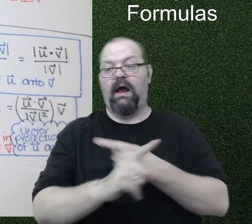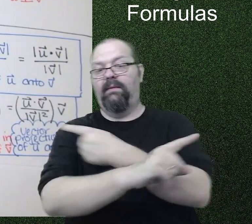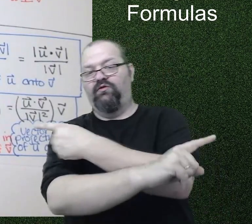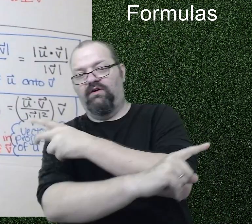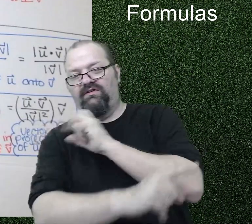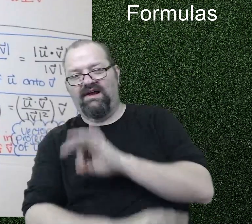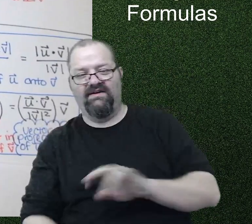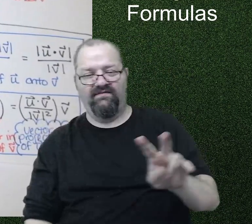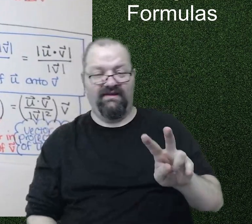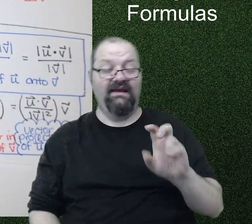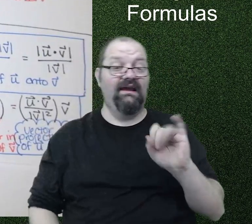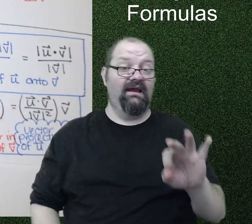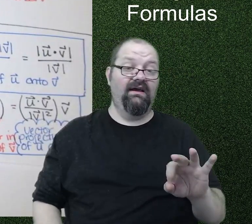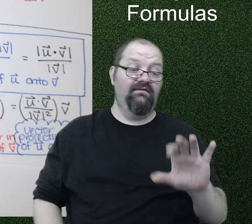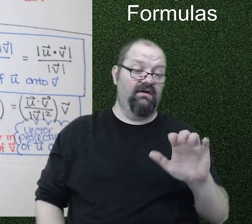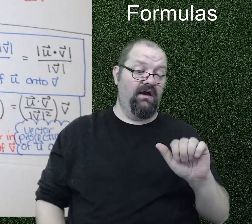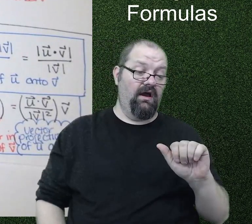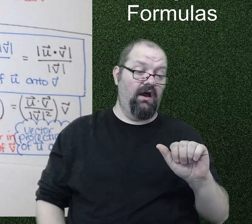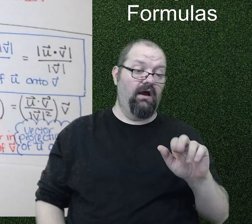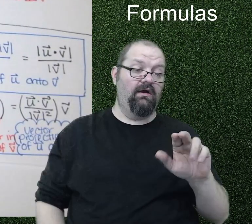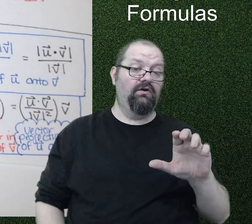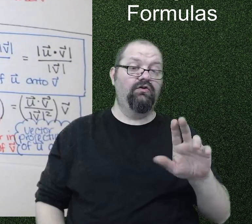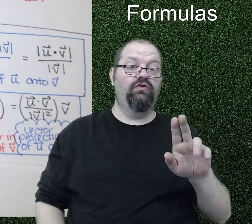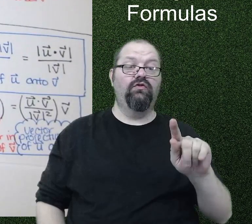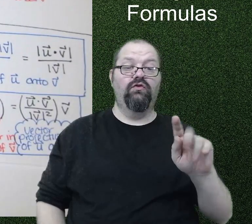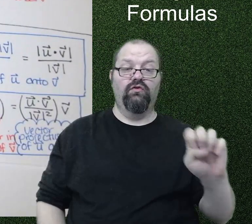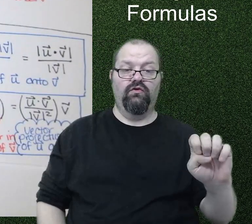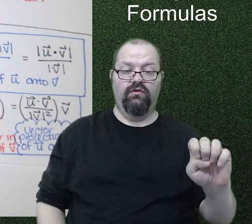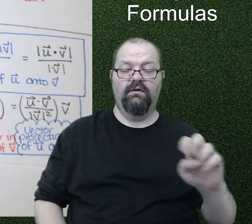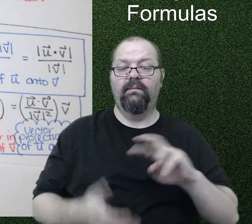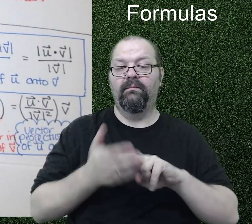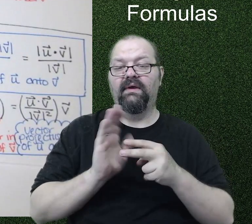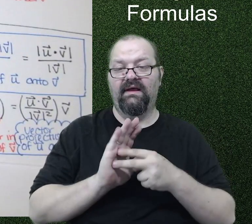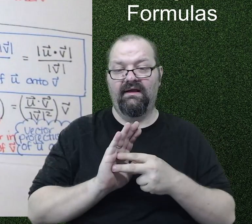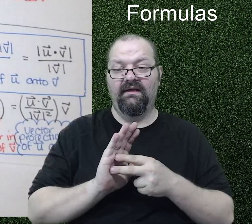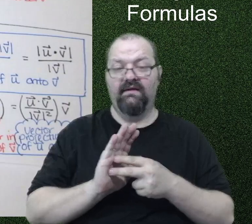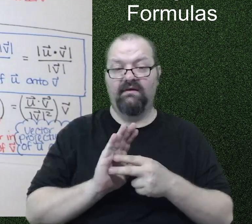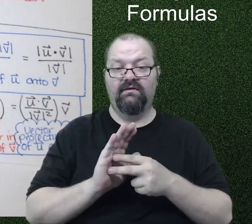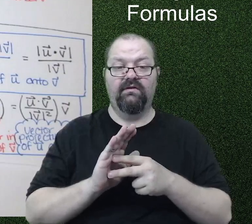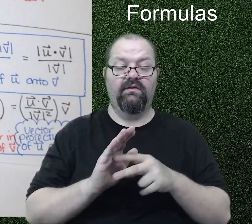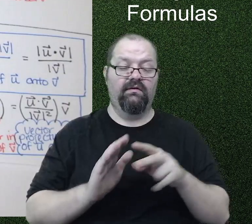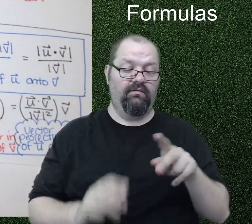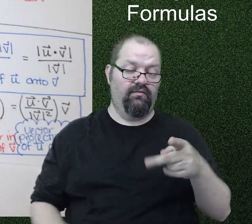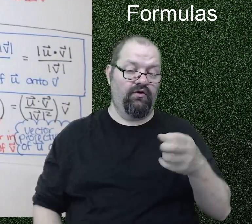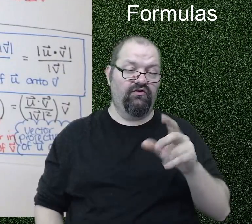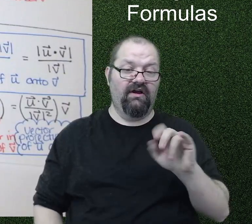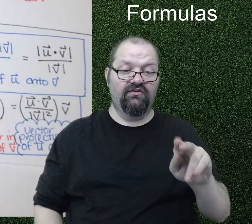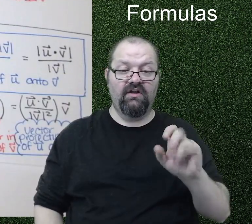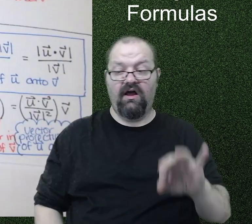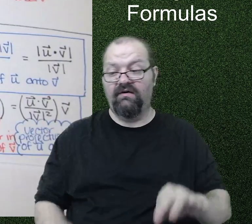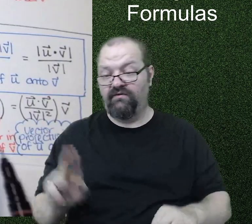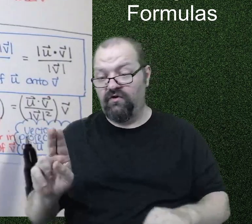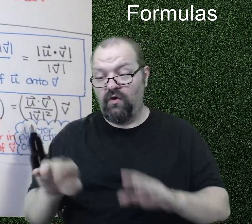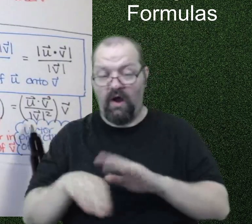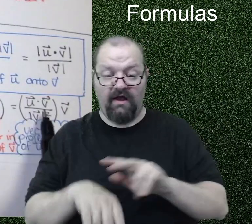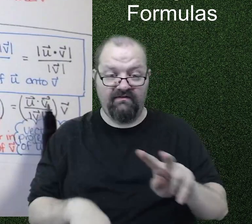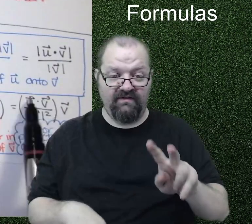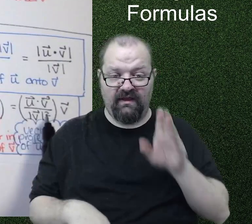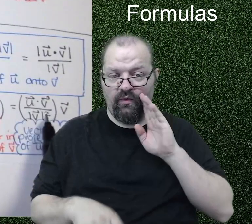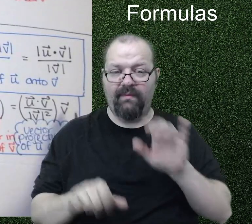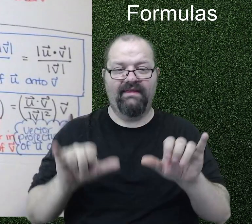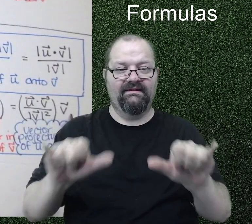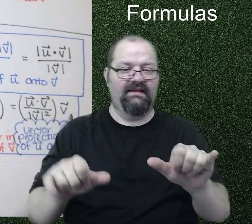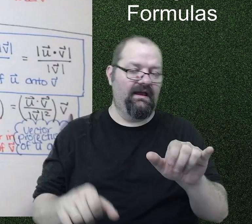If theta is acute, the projection of u onto v and v are going in the same direction, so I end